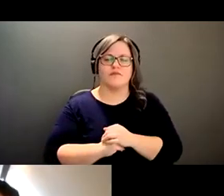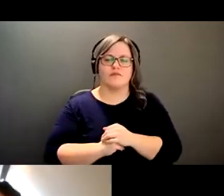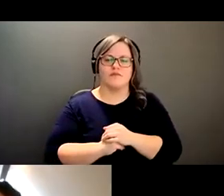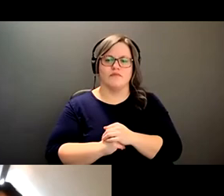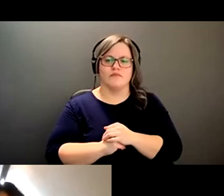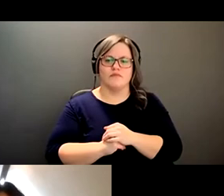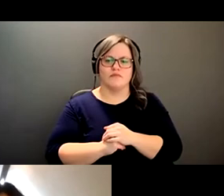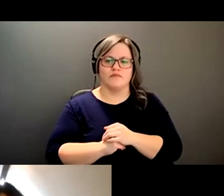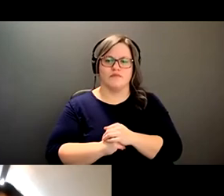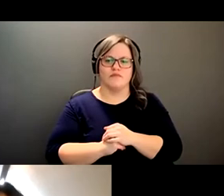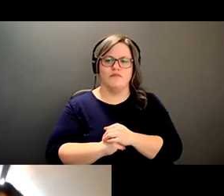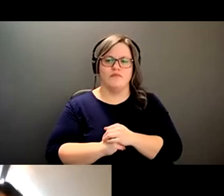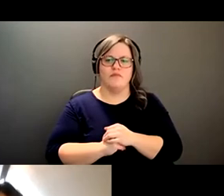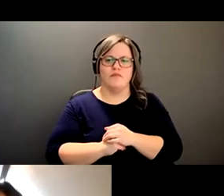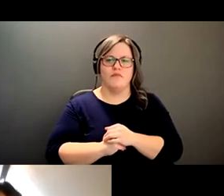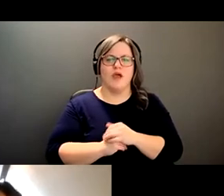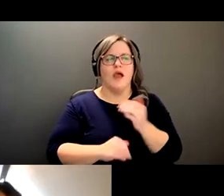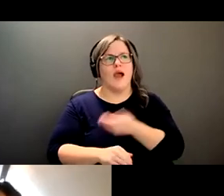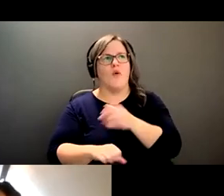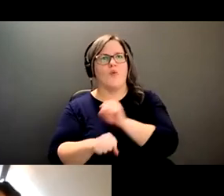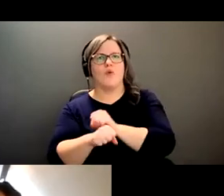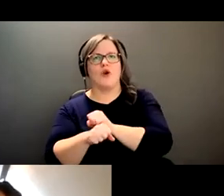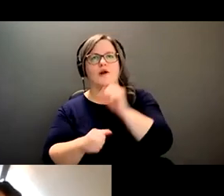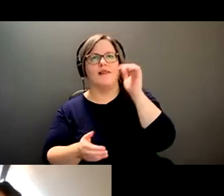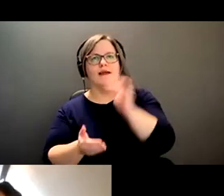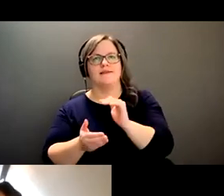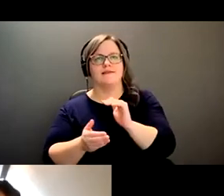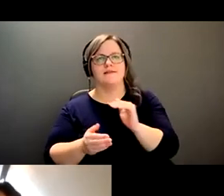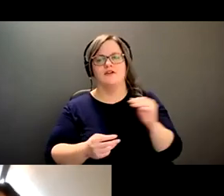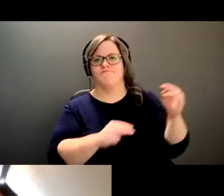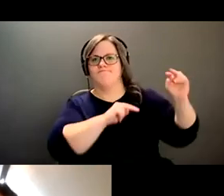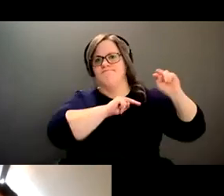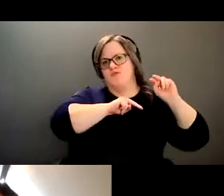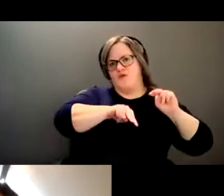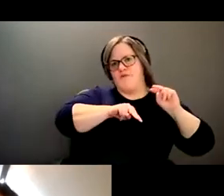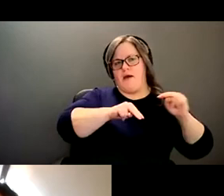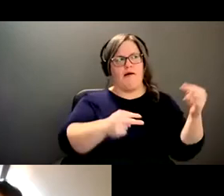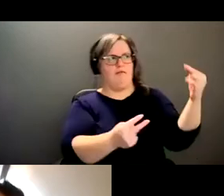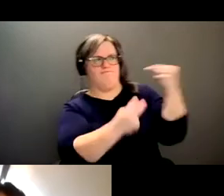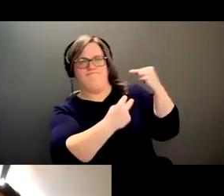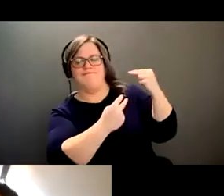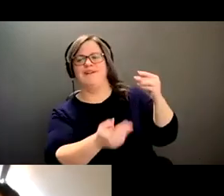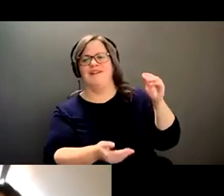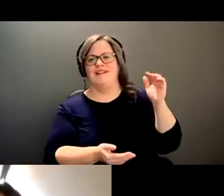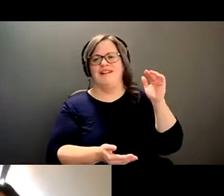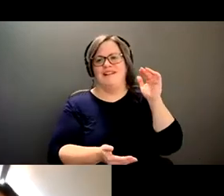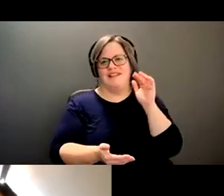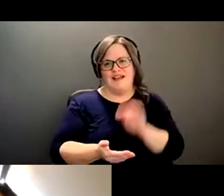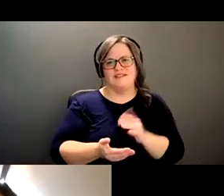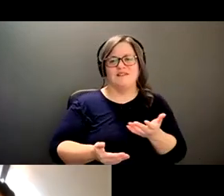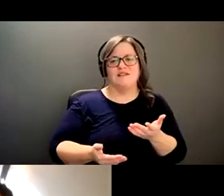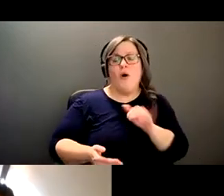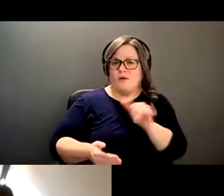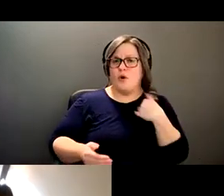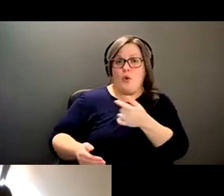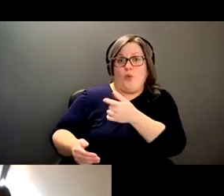a far less surveilled way of working with artists, both like for the people who participate with us and then